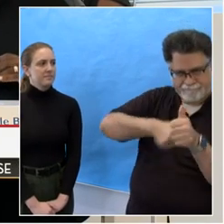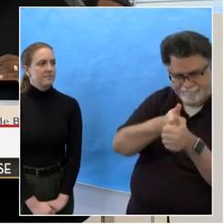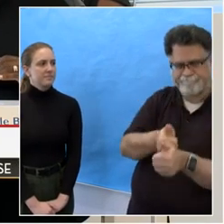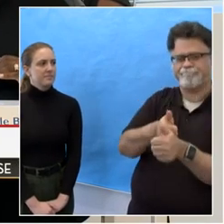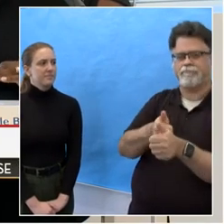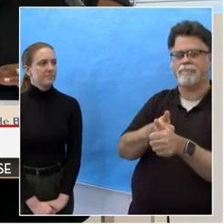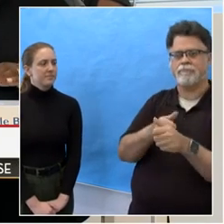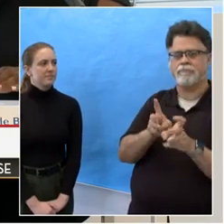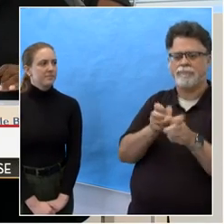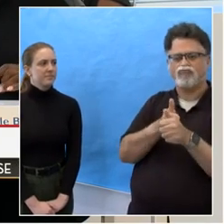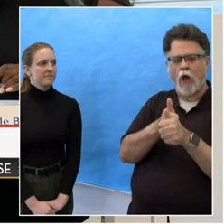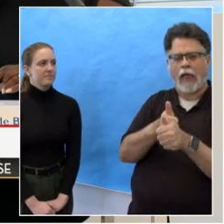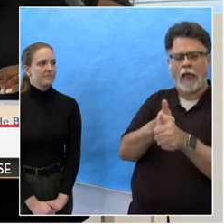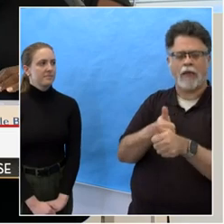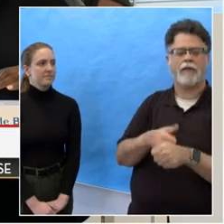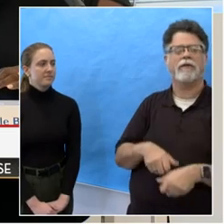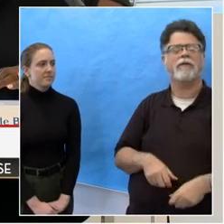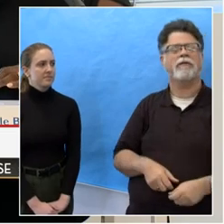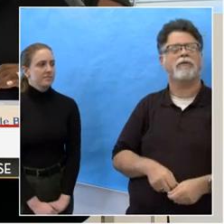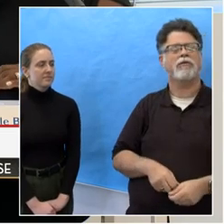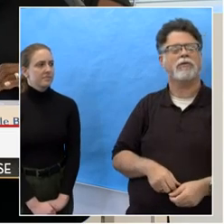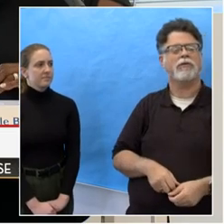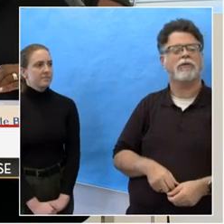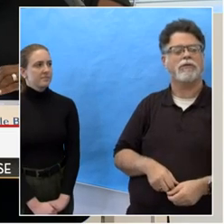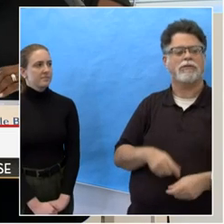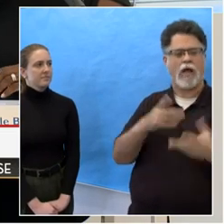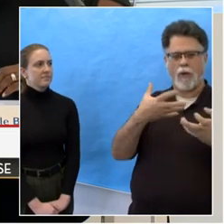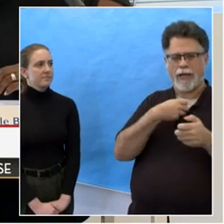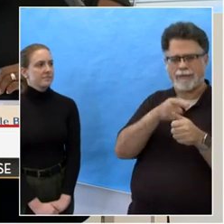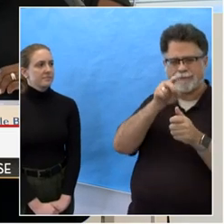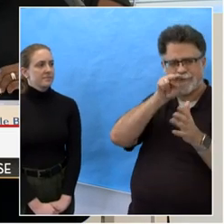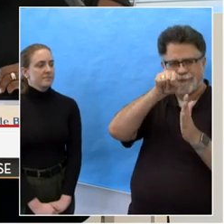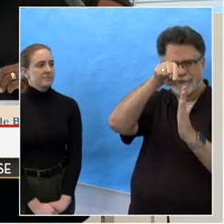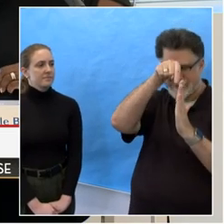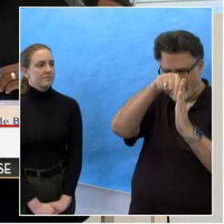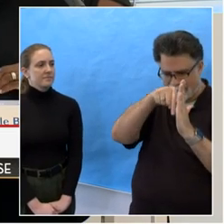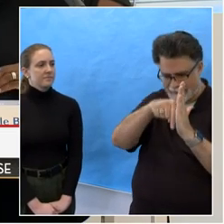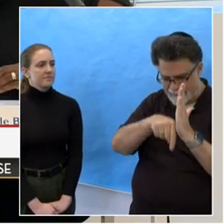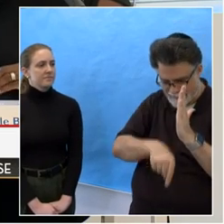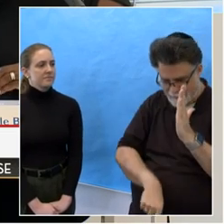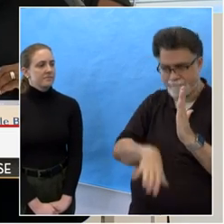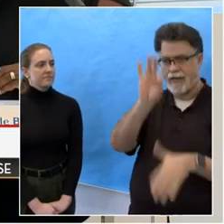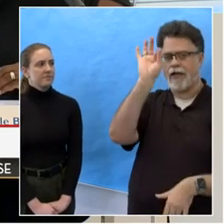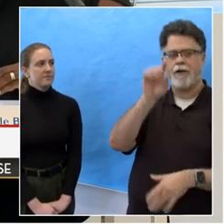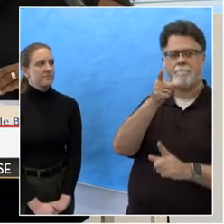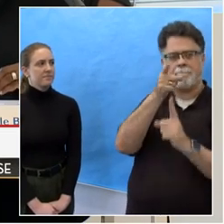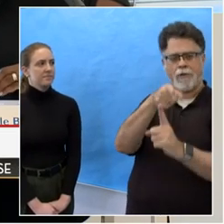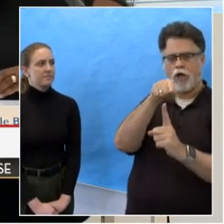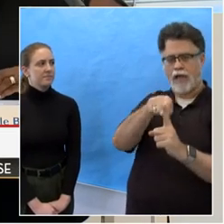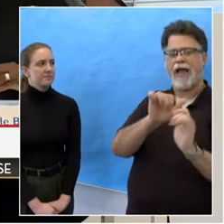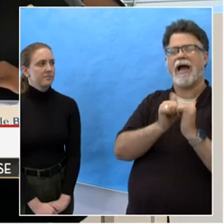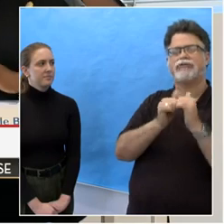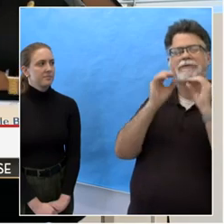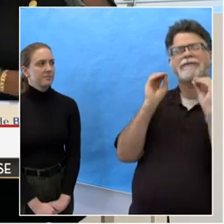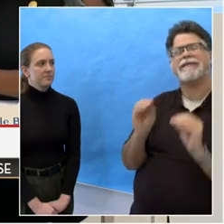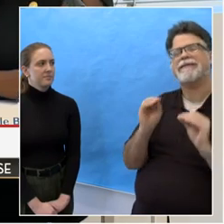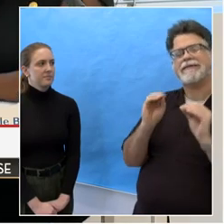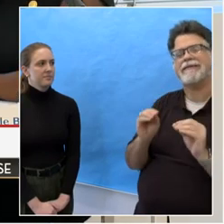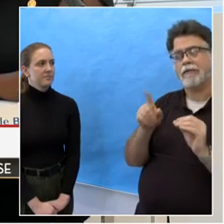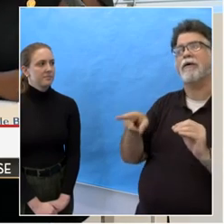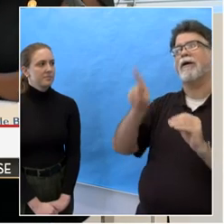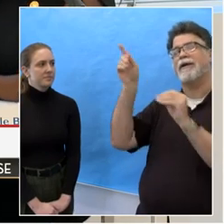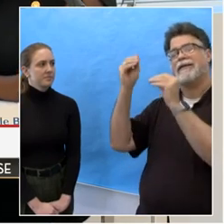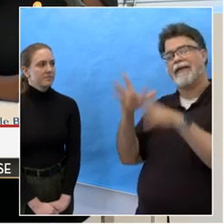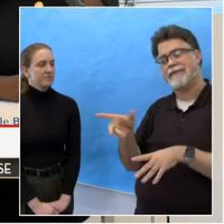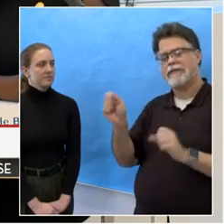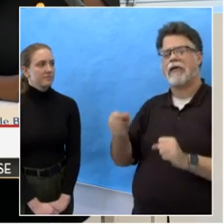training teachers alone doesn't move the needle if administrators aren't engaged and on board.